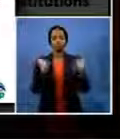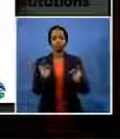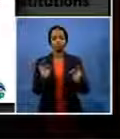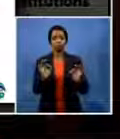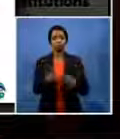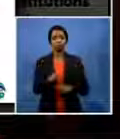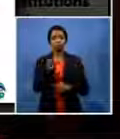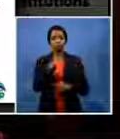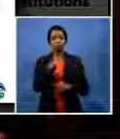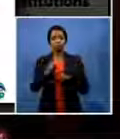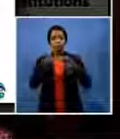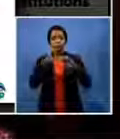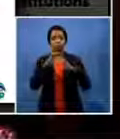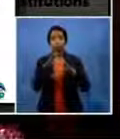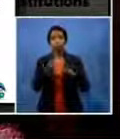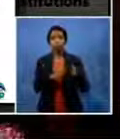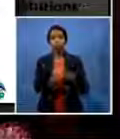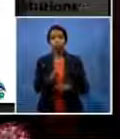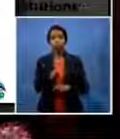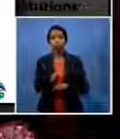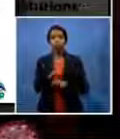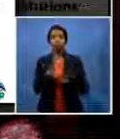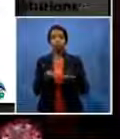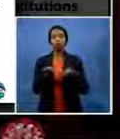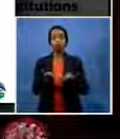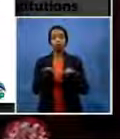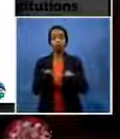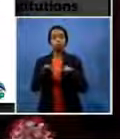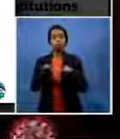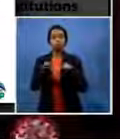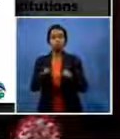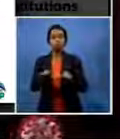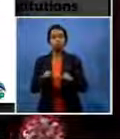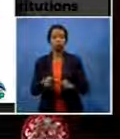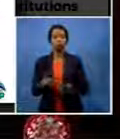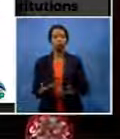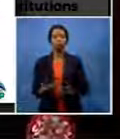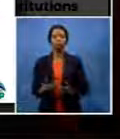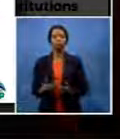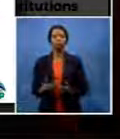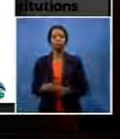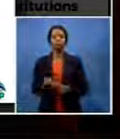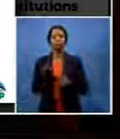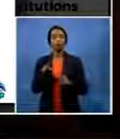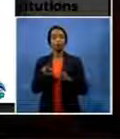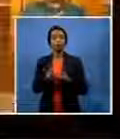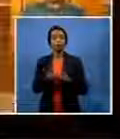the continuous and heightened vigilance around the dissemination, the